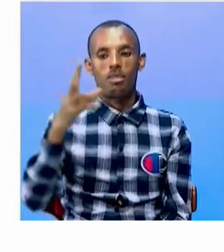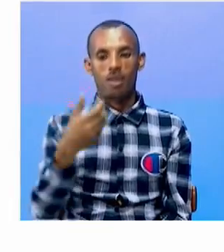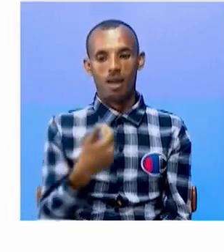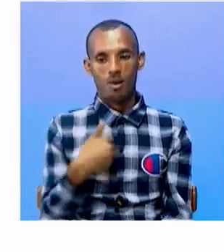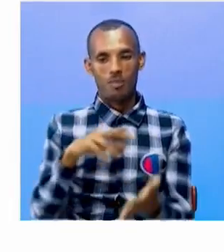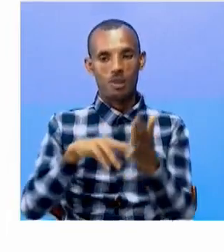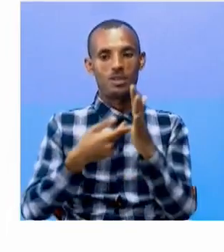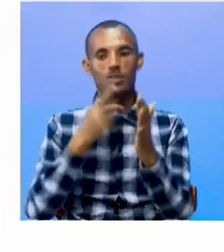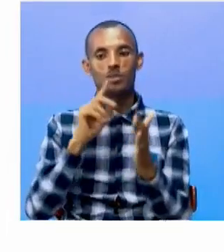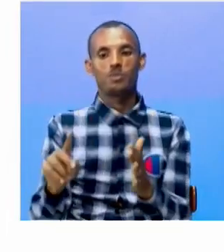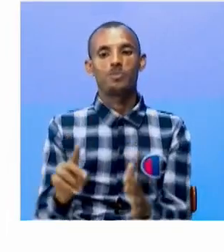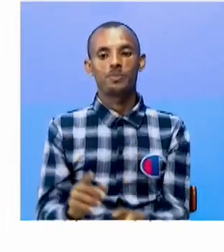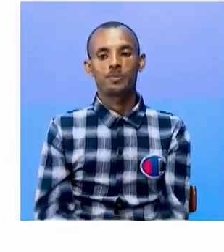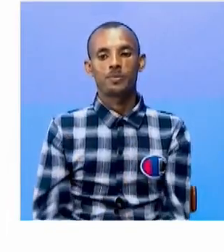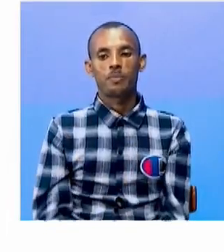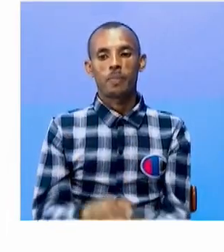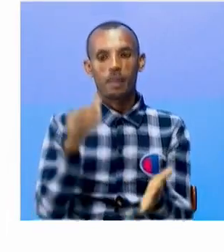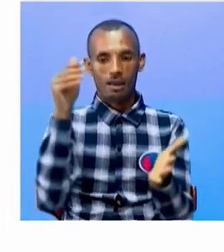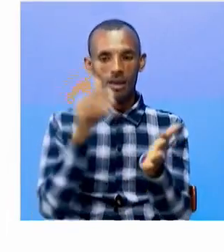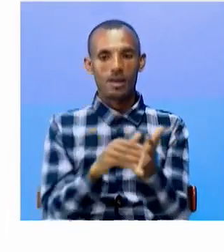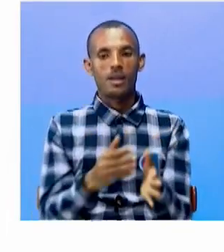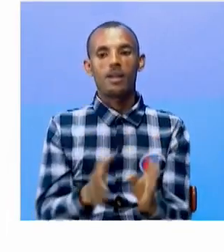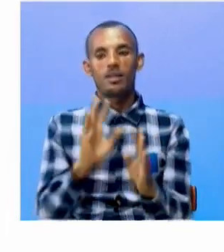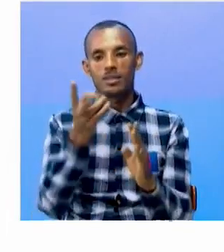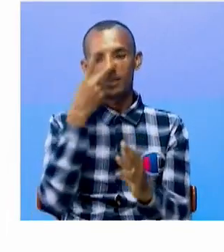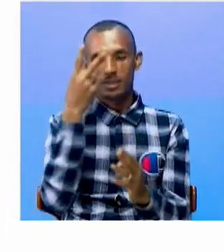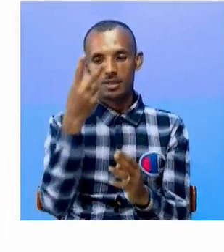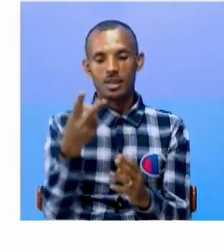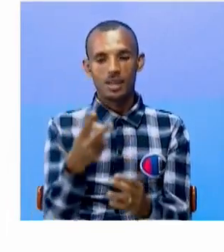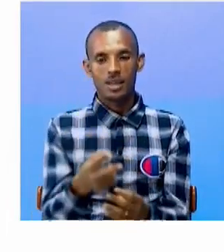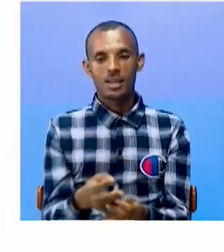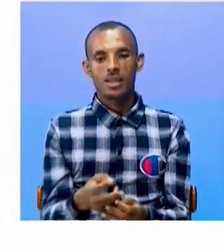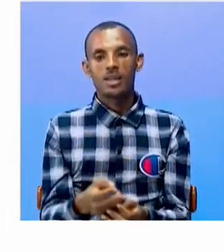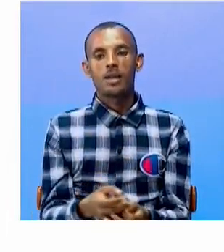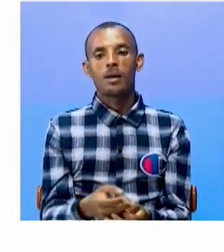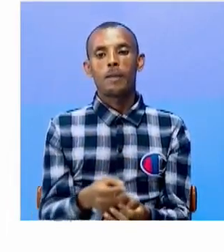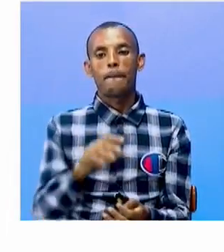It's a binomial. Again, let's see this one.